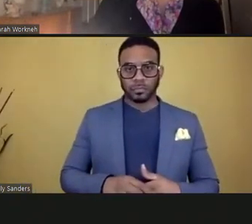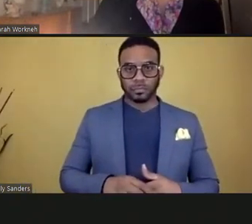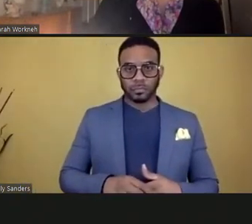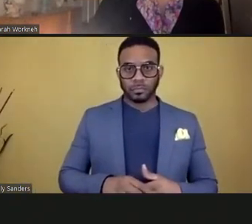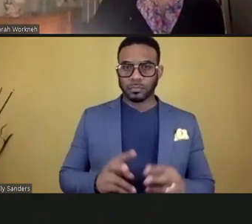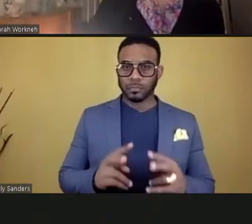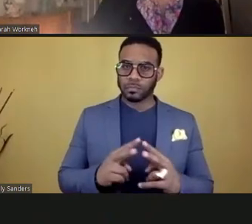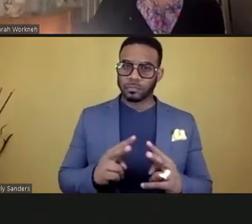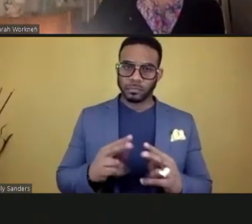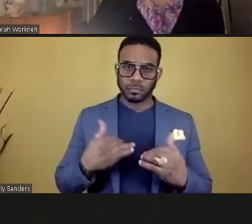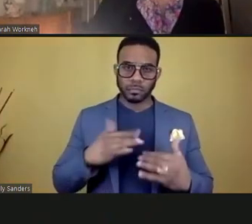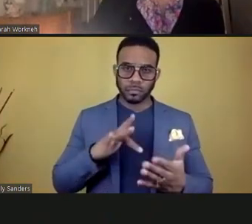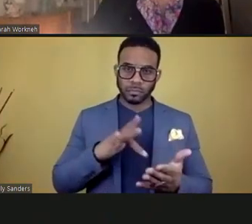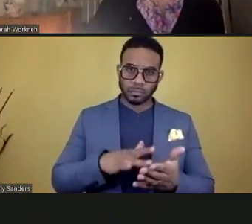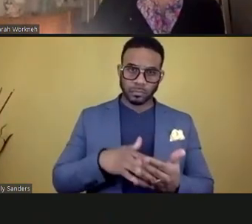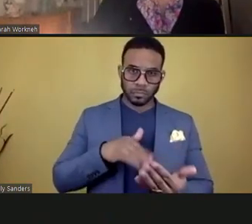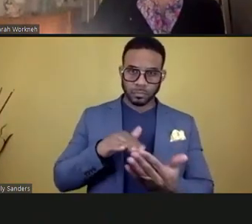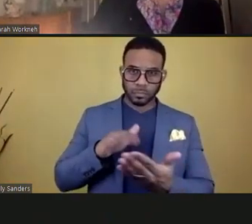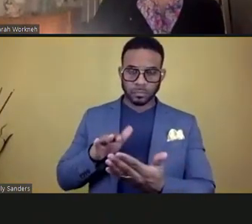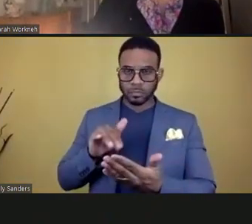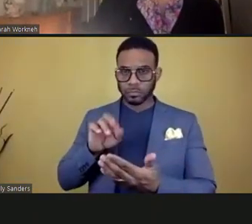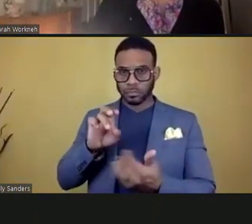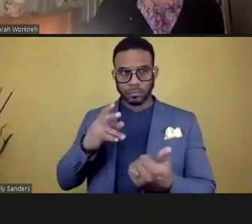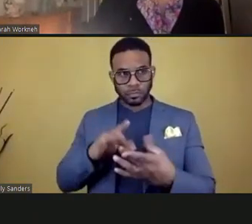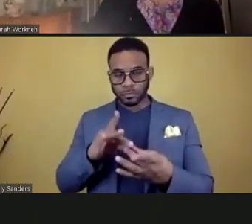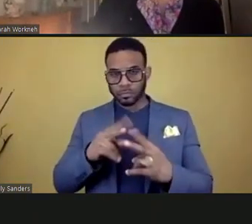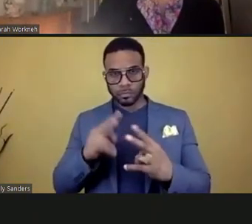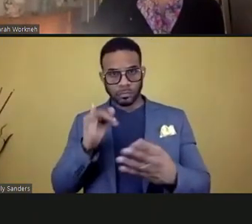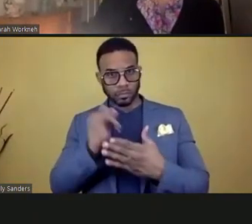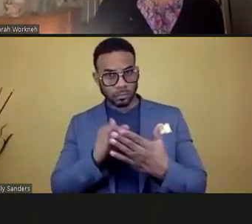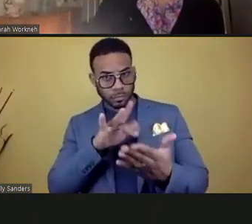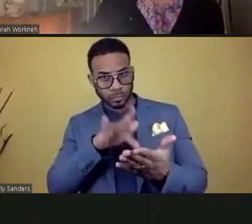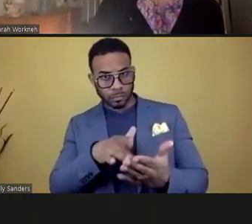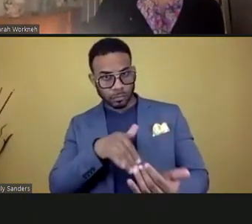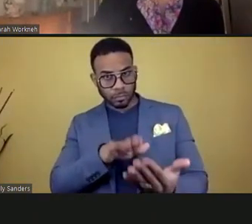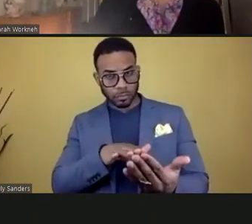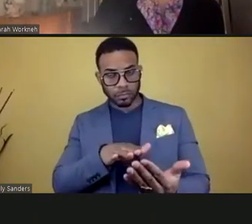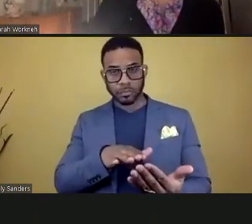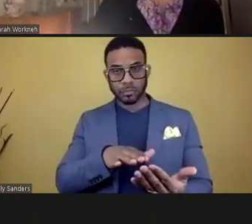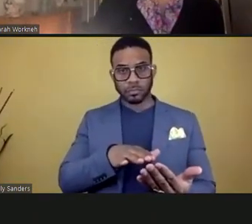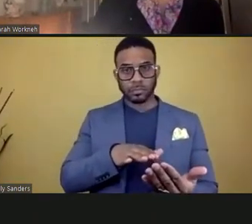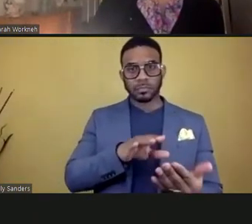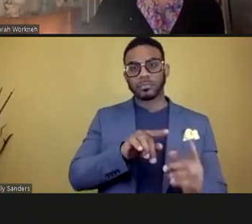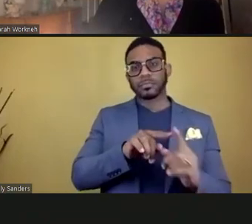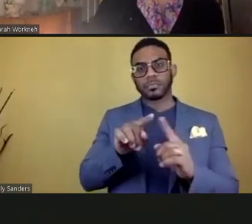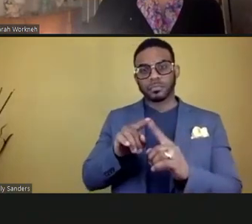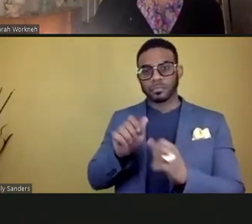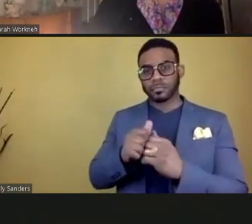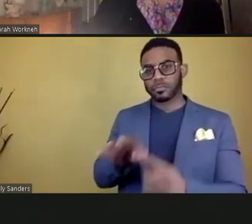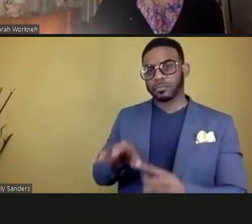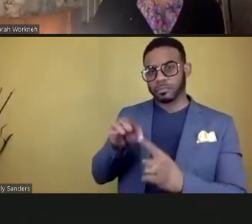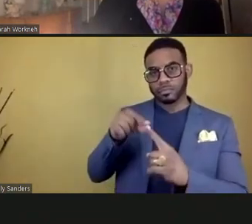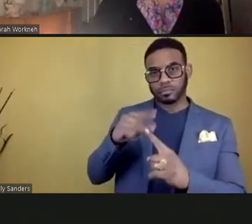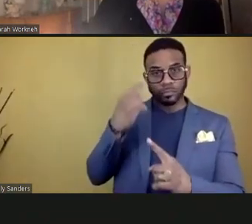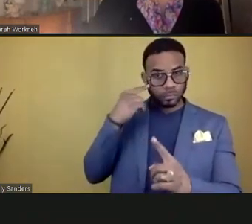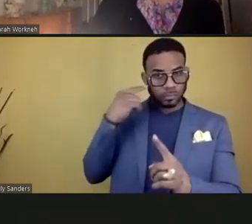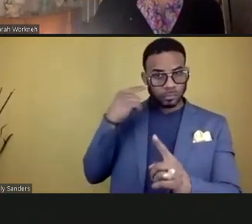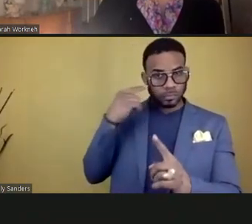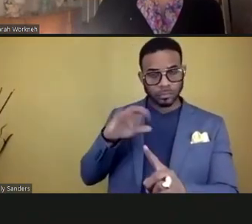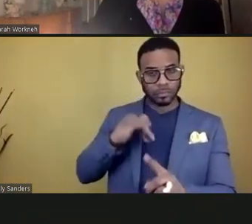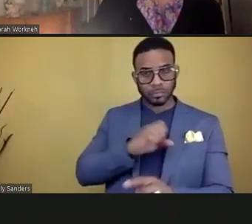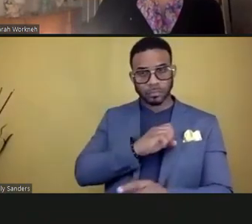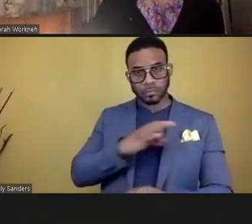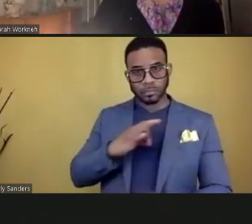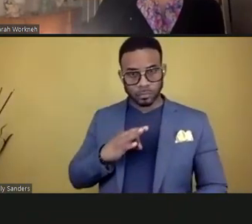very body-centered approach, as Sarah said, a very artist-centered approach, and also with a particular eye toward our